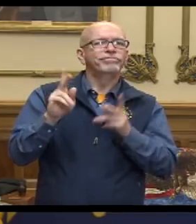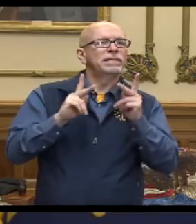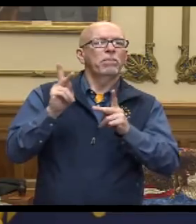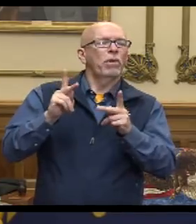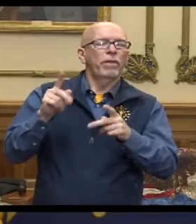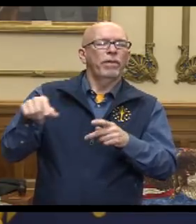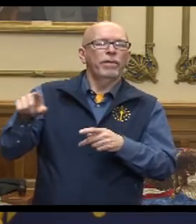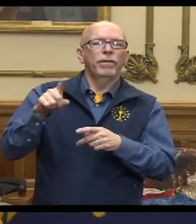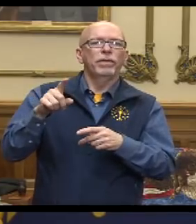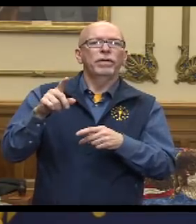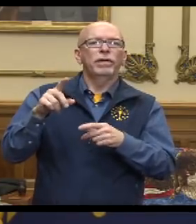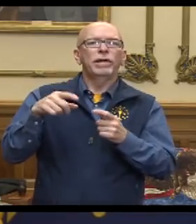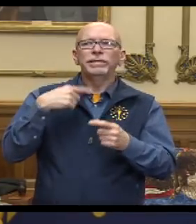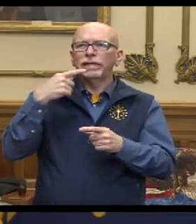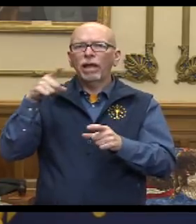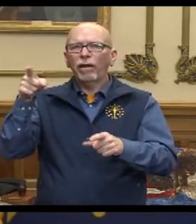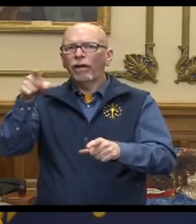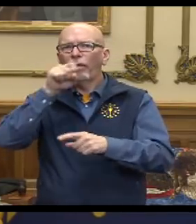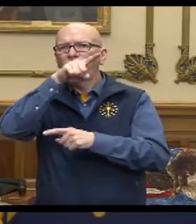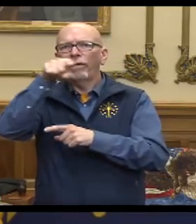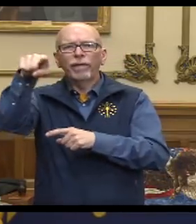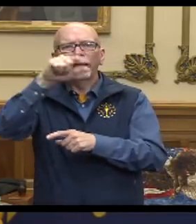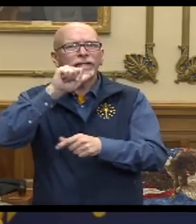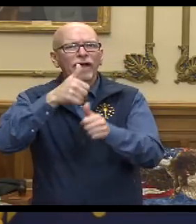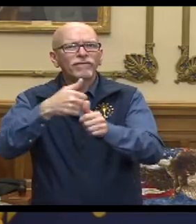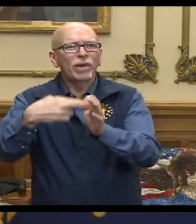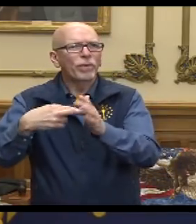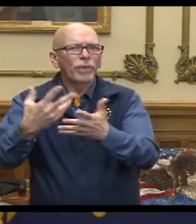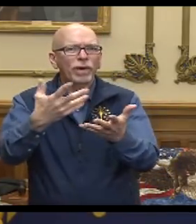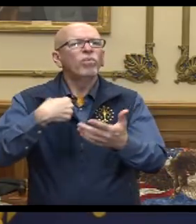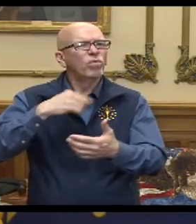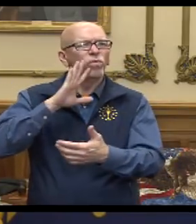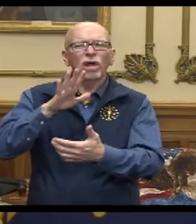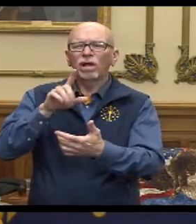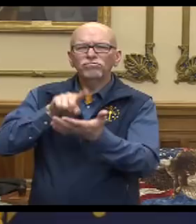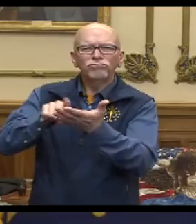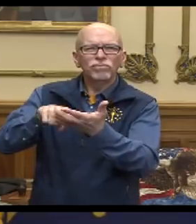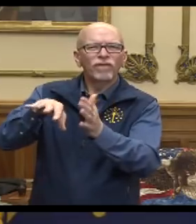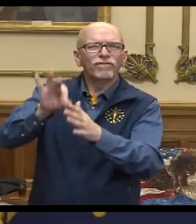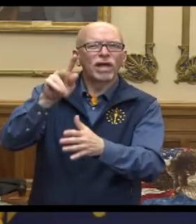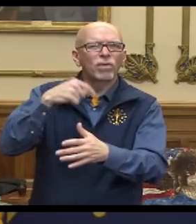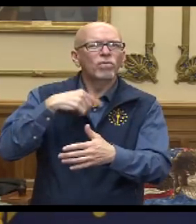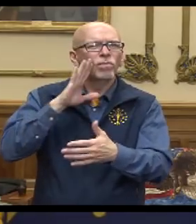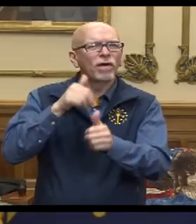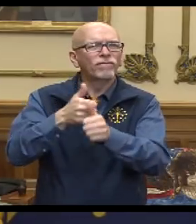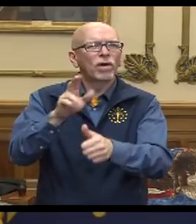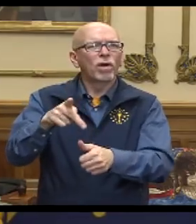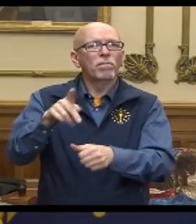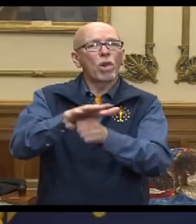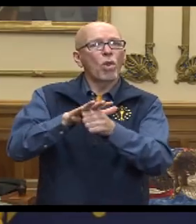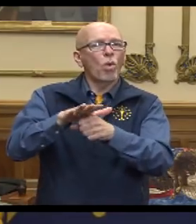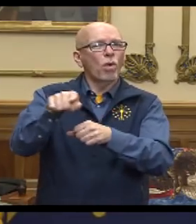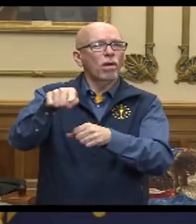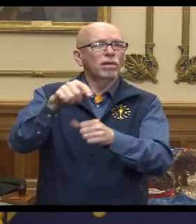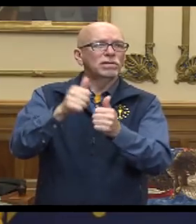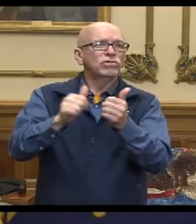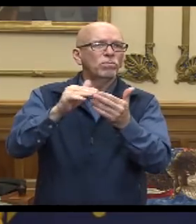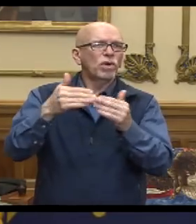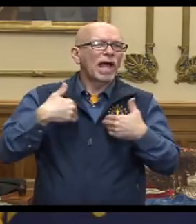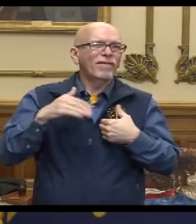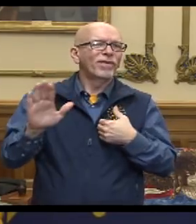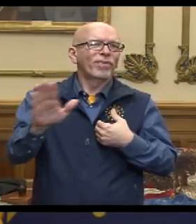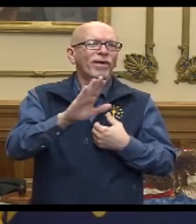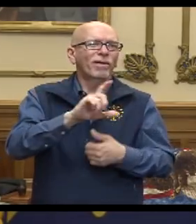folks saying folks weren't playing by the rules. We'll follow up on that. Local community will obviously have an enforcement mechanism as